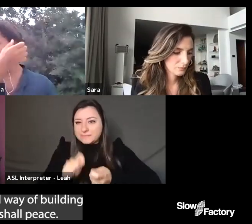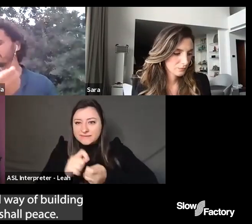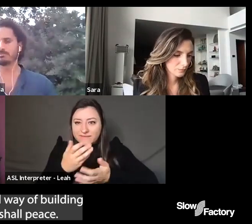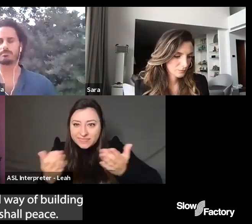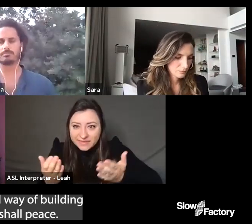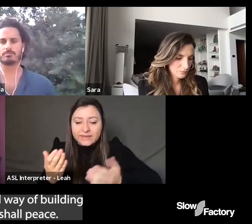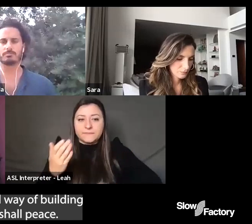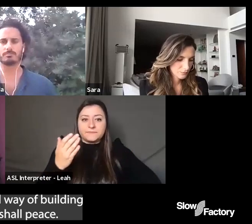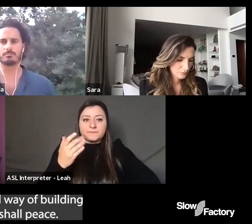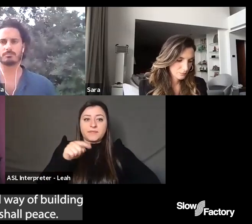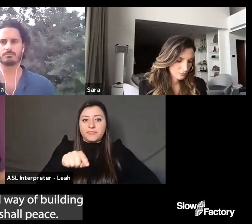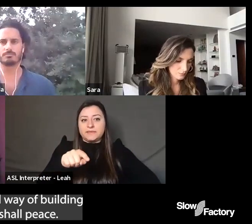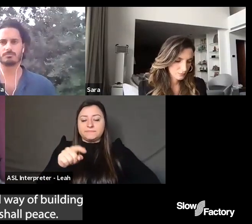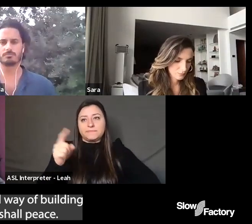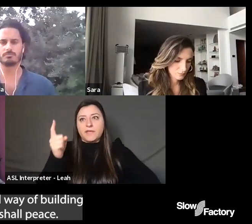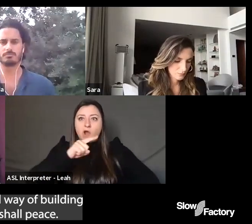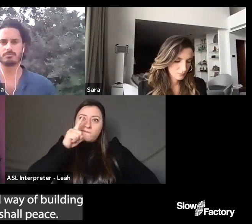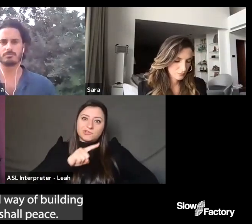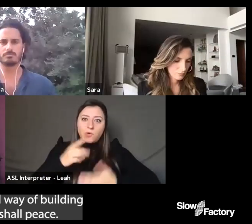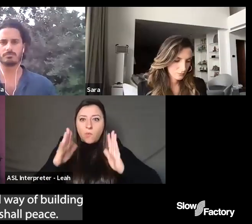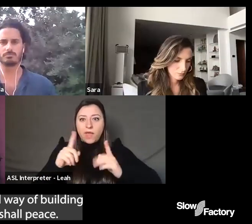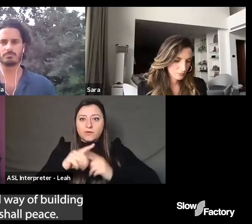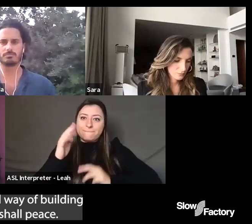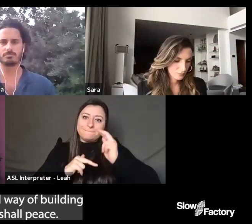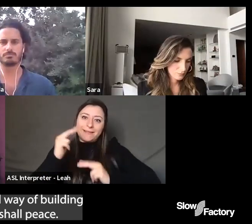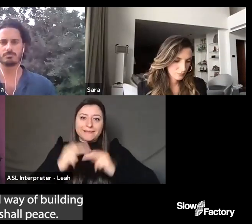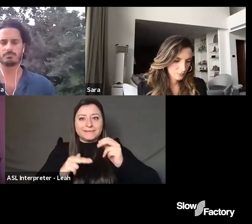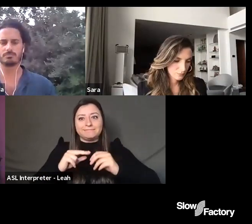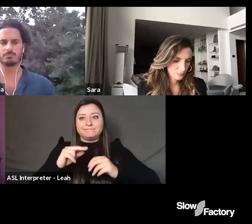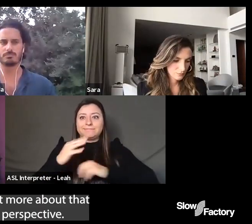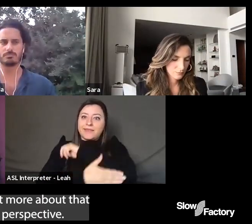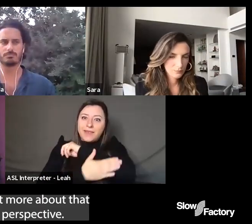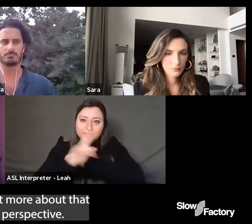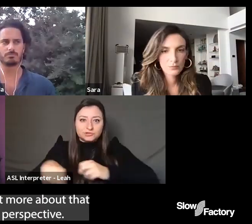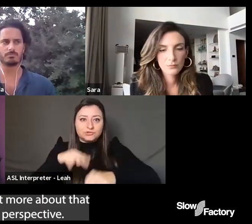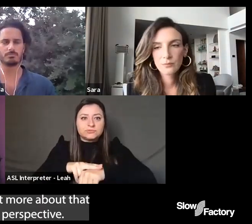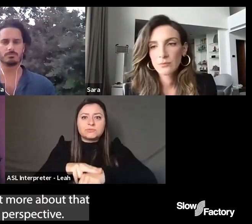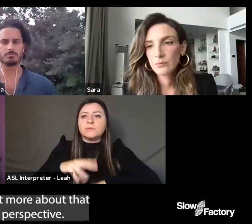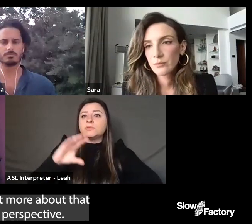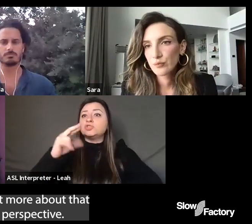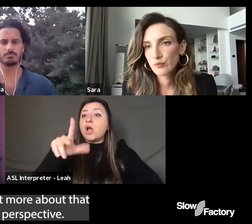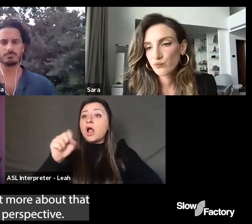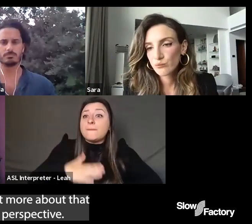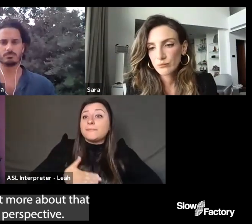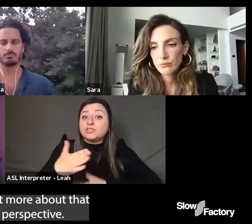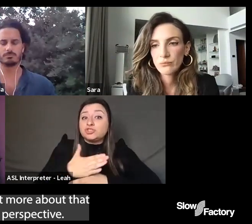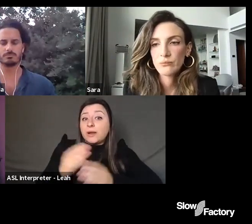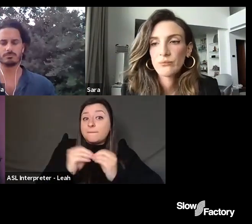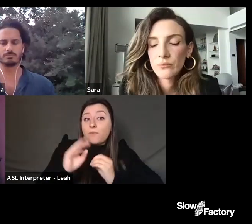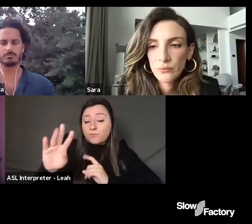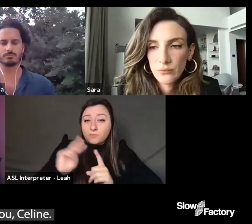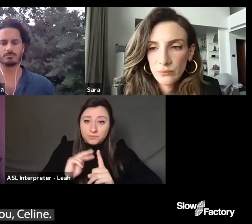asked, this artificial way of building a nation. Charles, please tell us a little bit more about that from your